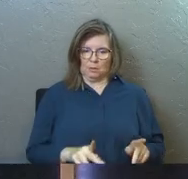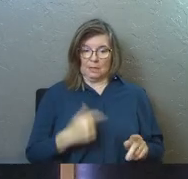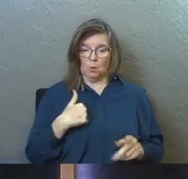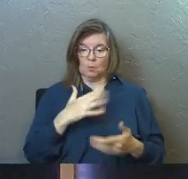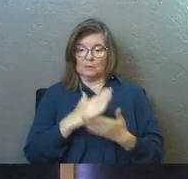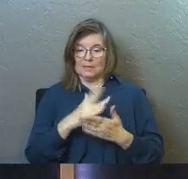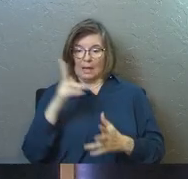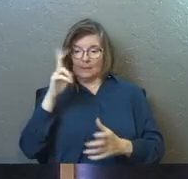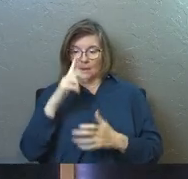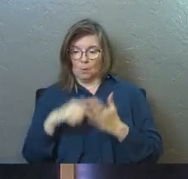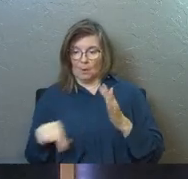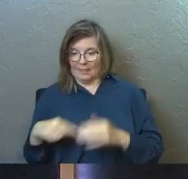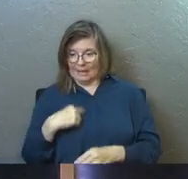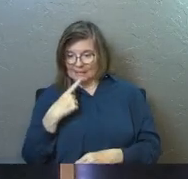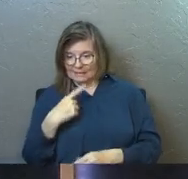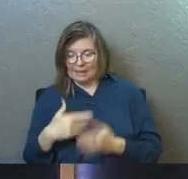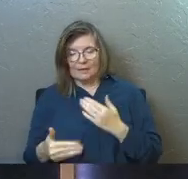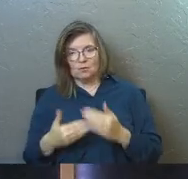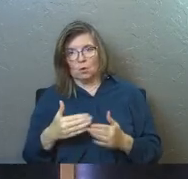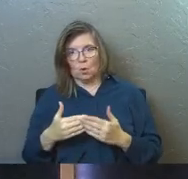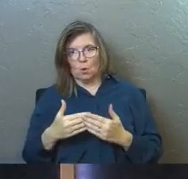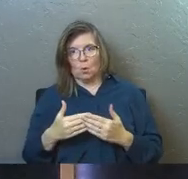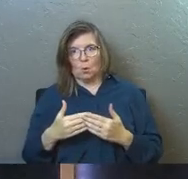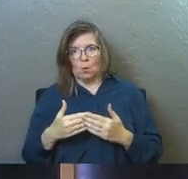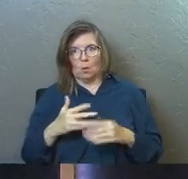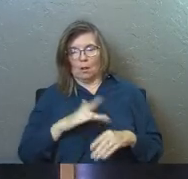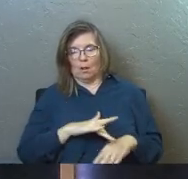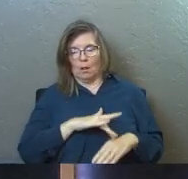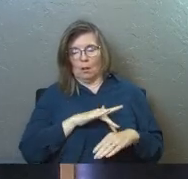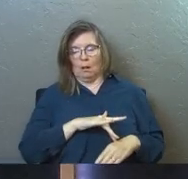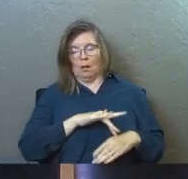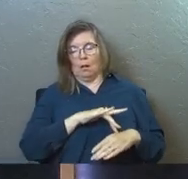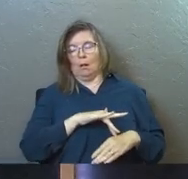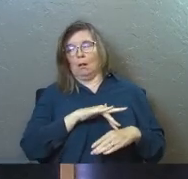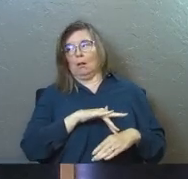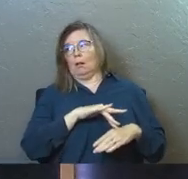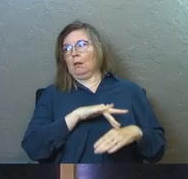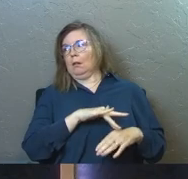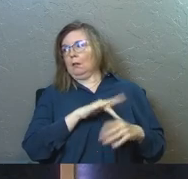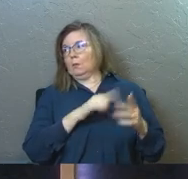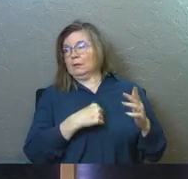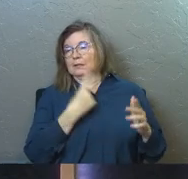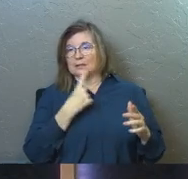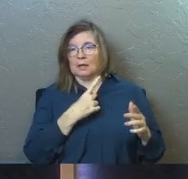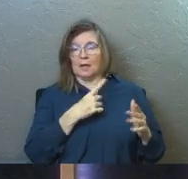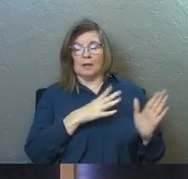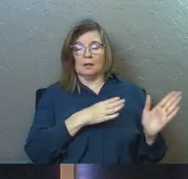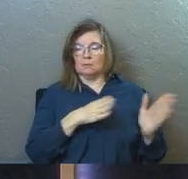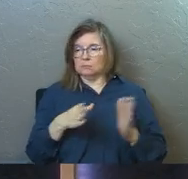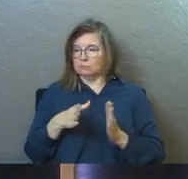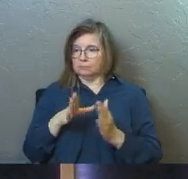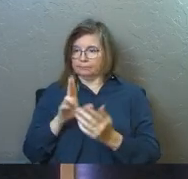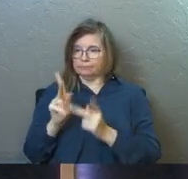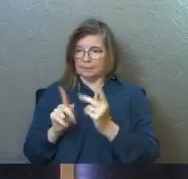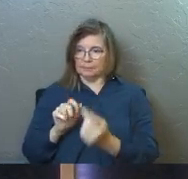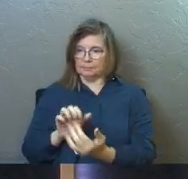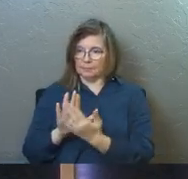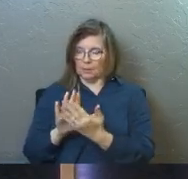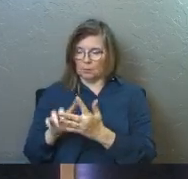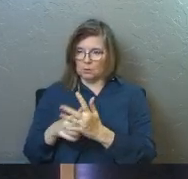person, and we stop listening to what they say, even though they haunt us for the rest of their life, for the rest of our lives. But then we move to other people, and we